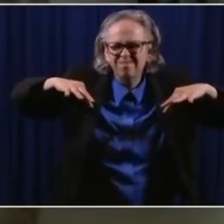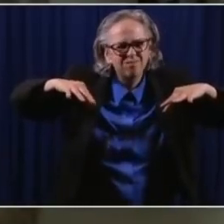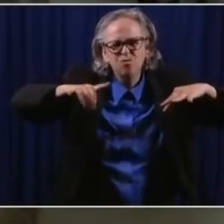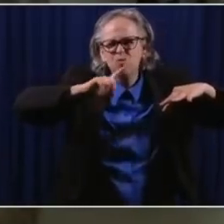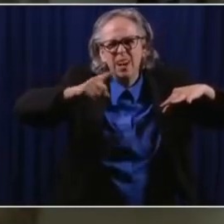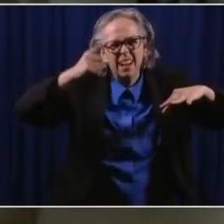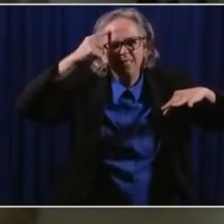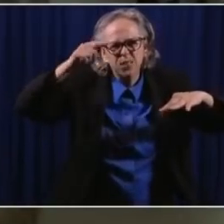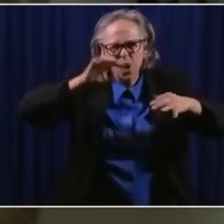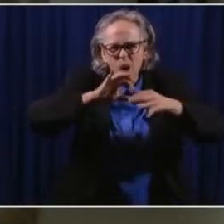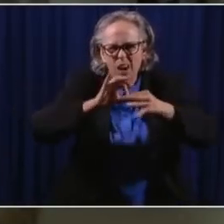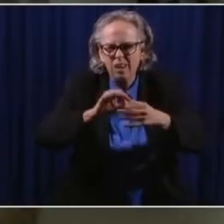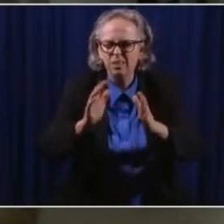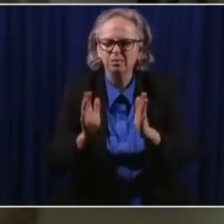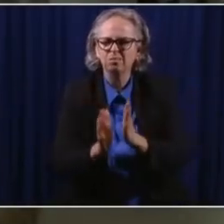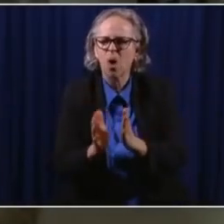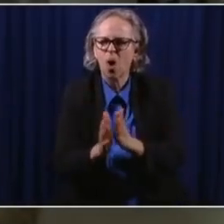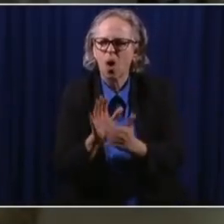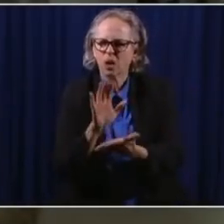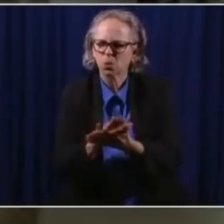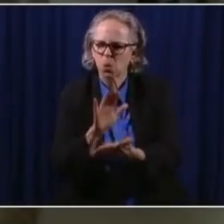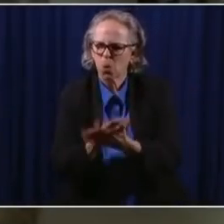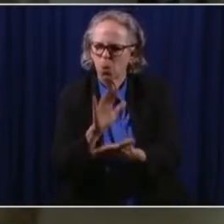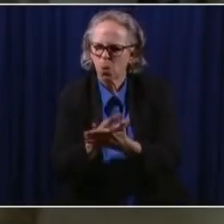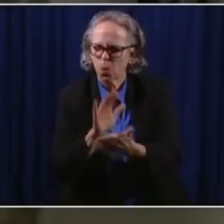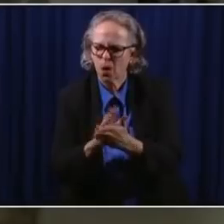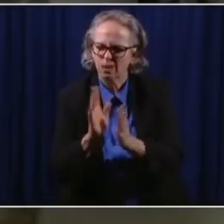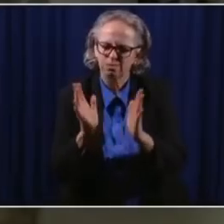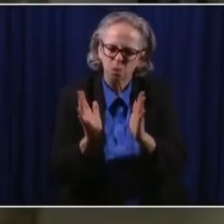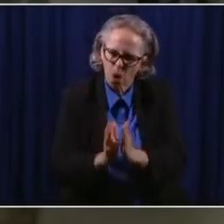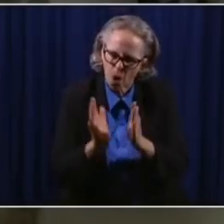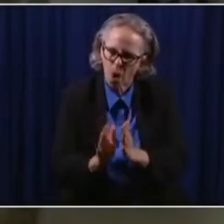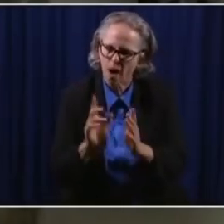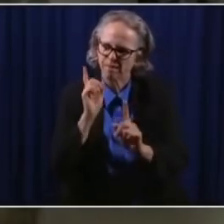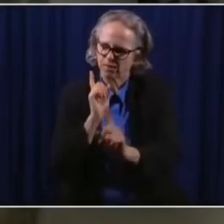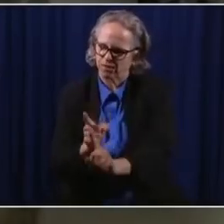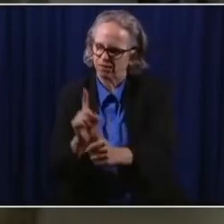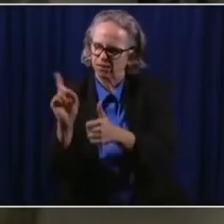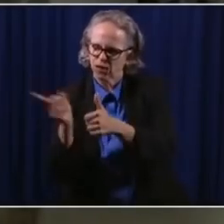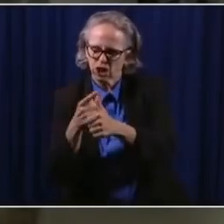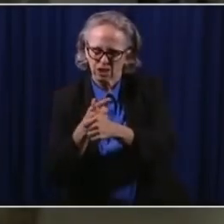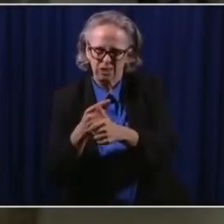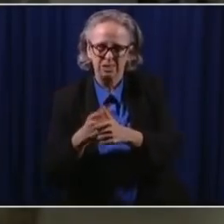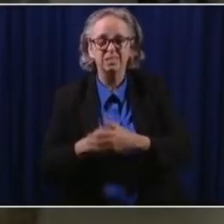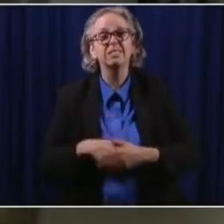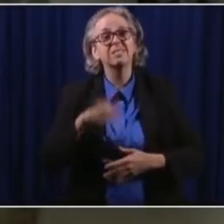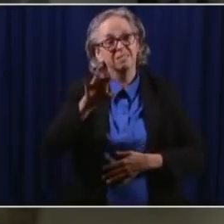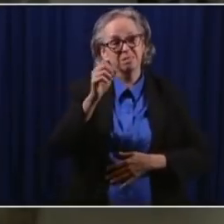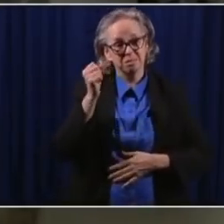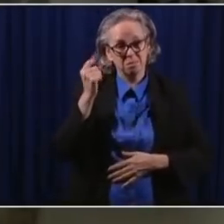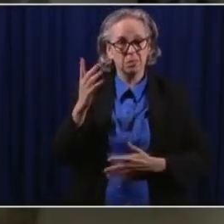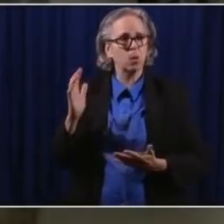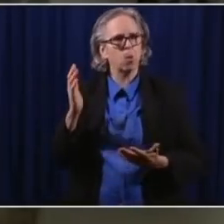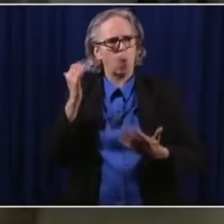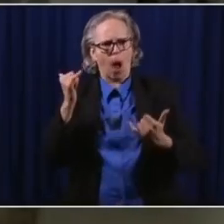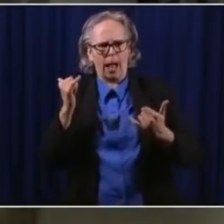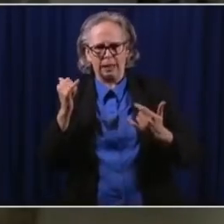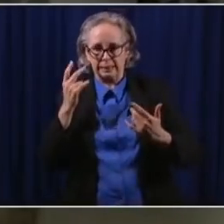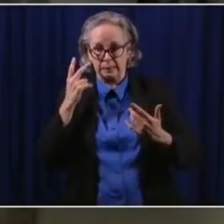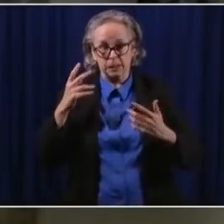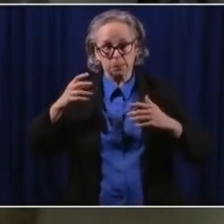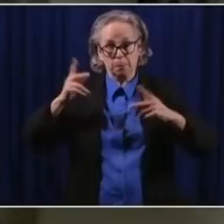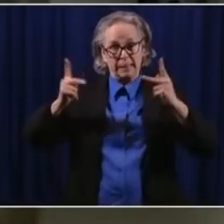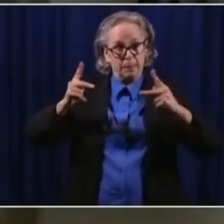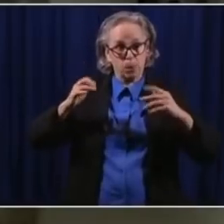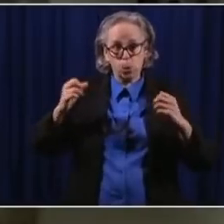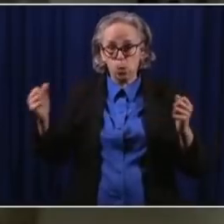slow. And so the goal is to have spectators, but the only spectators really be family members